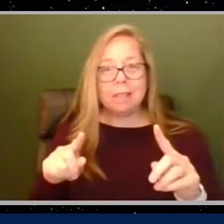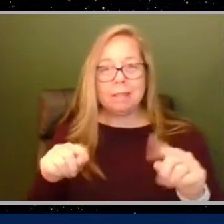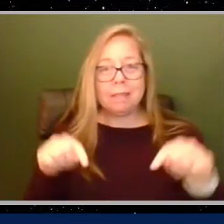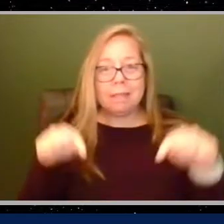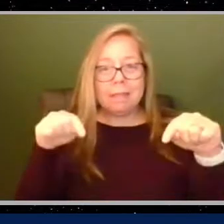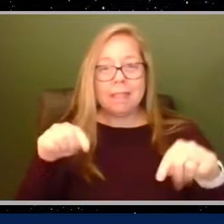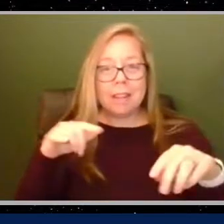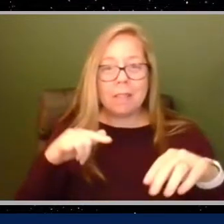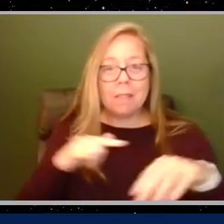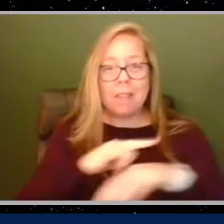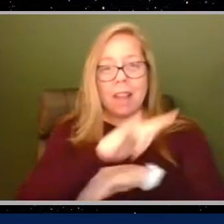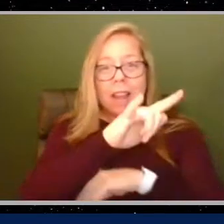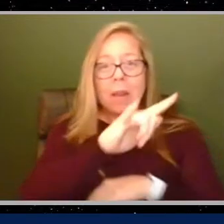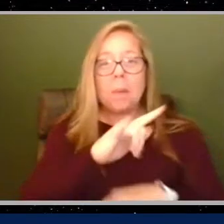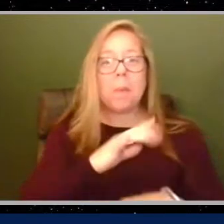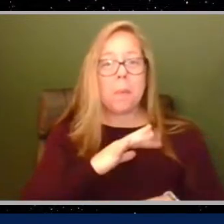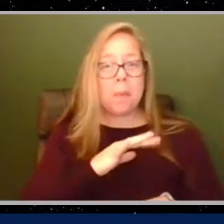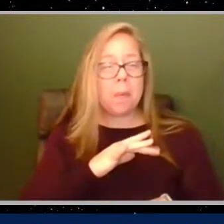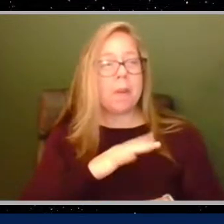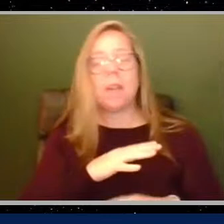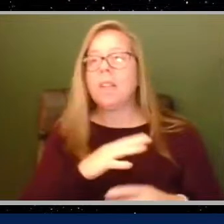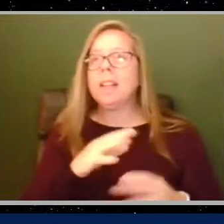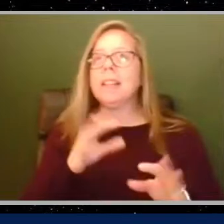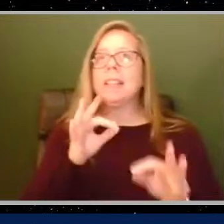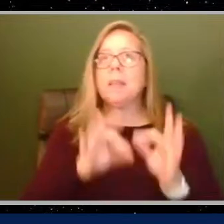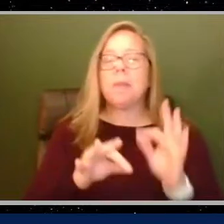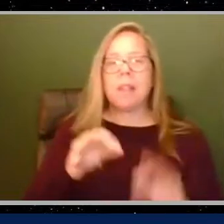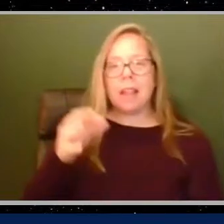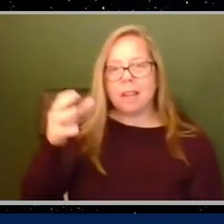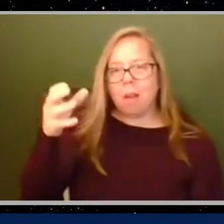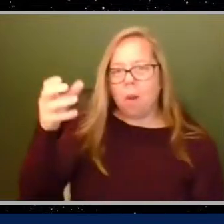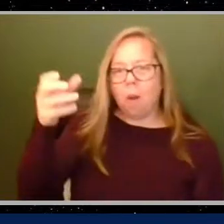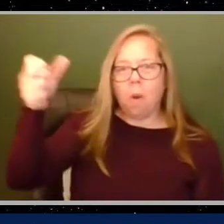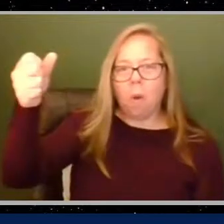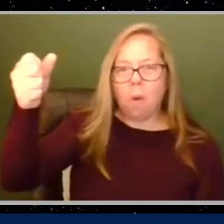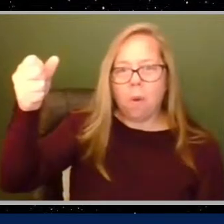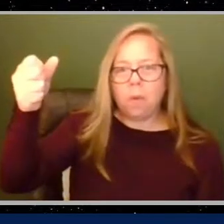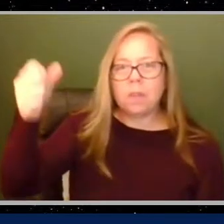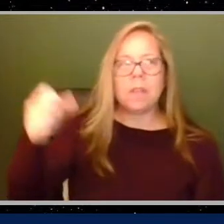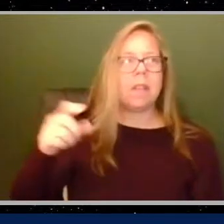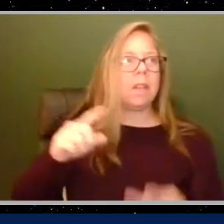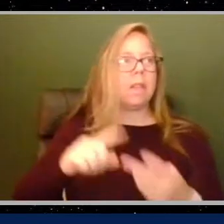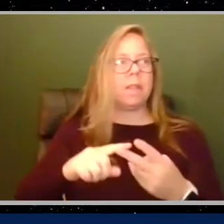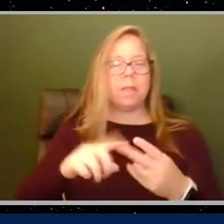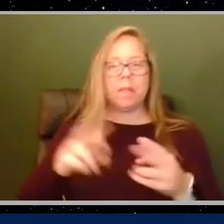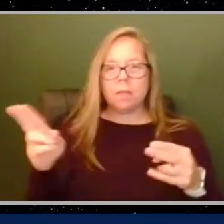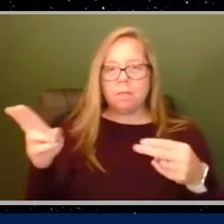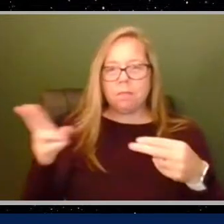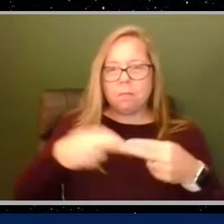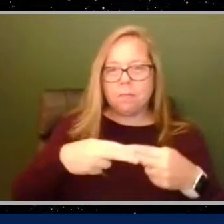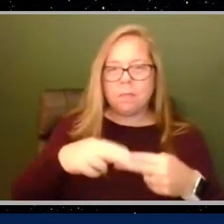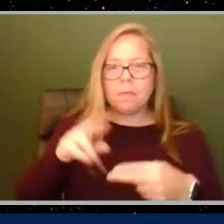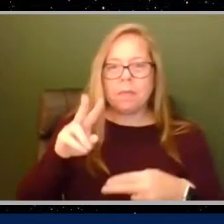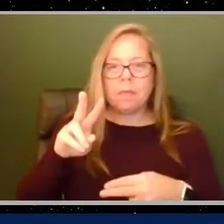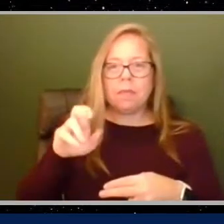and adding little things like handholds, like Velcro, straps, all of those